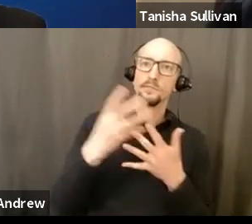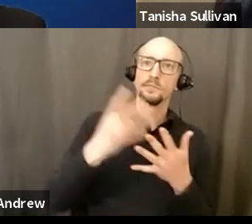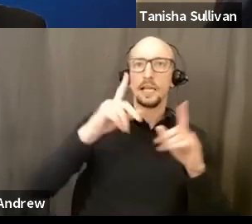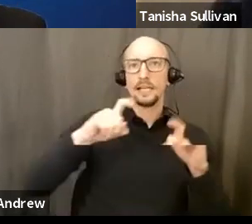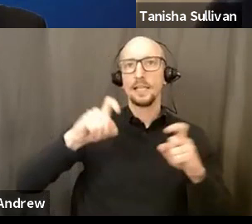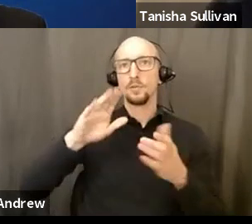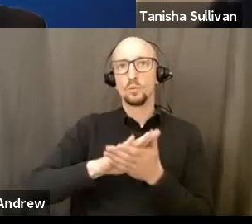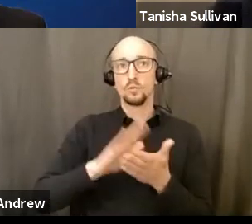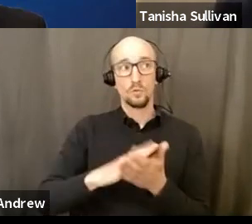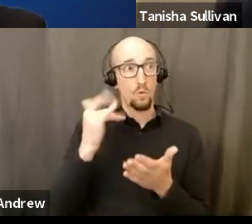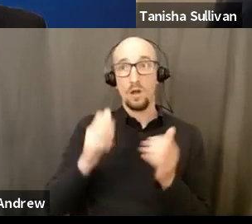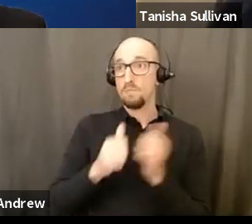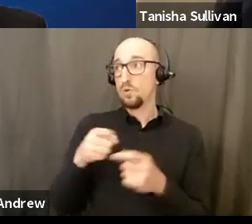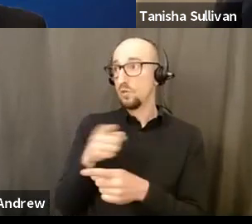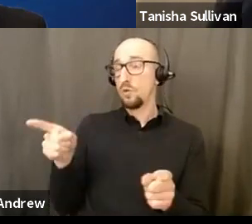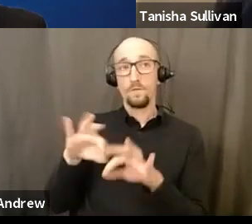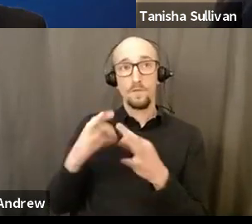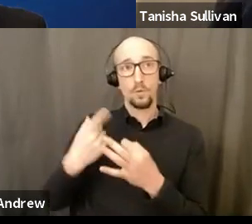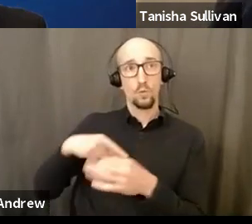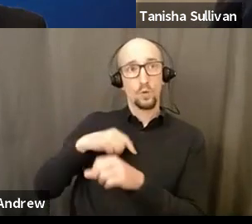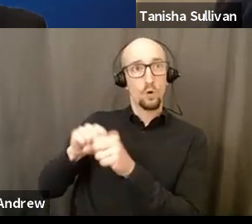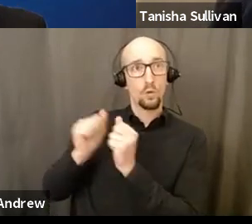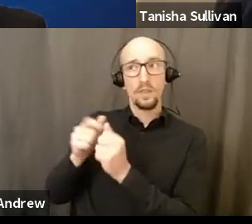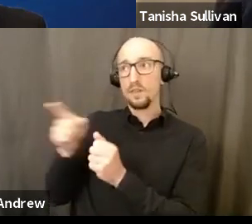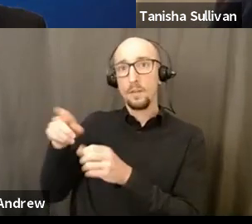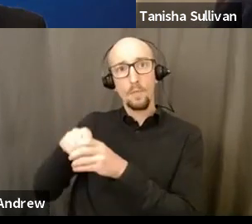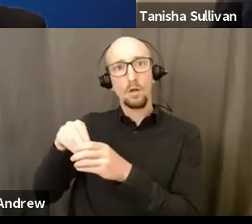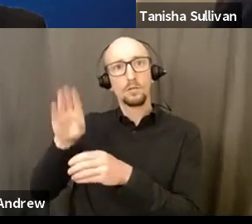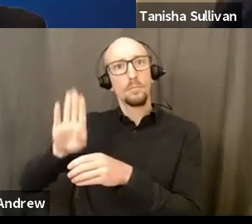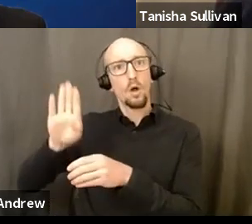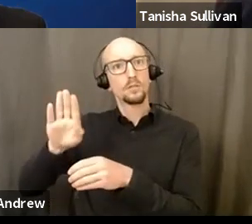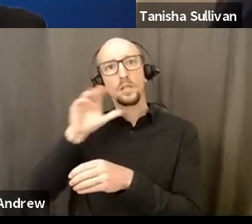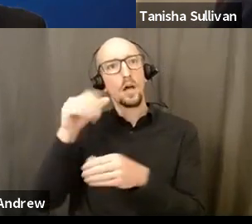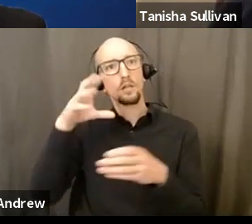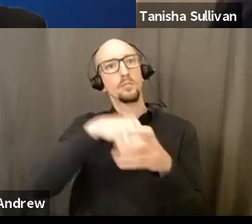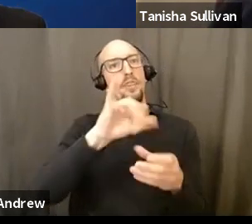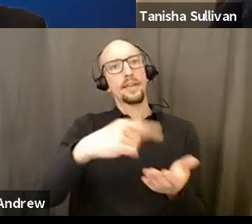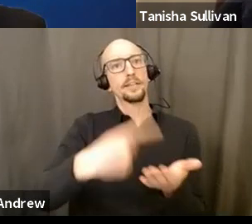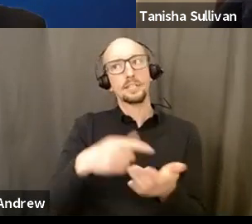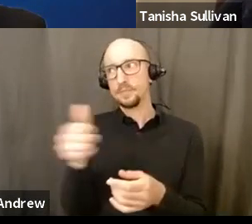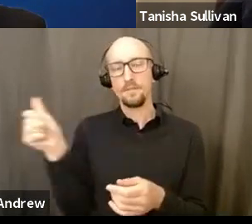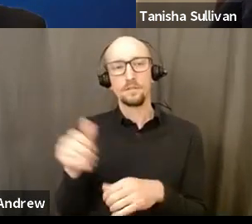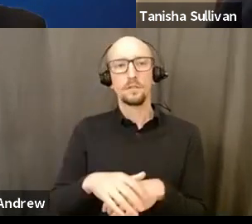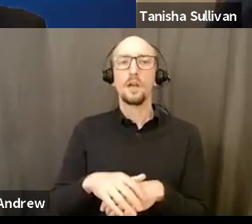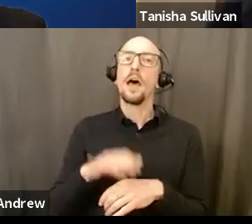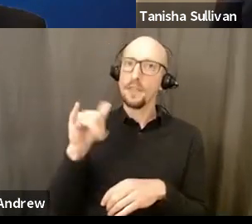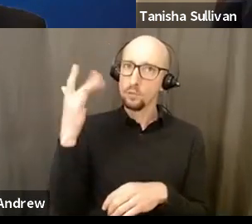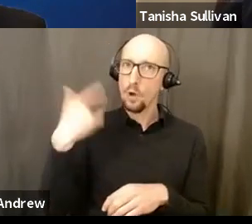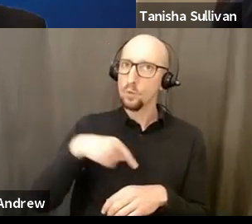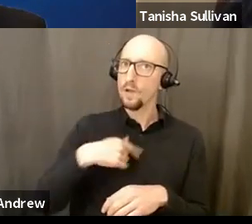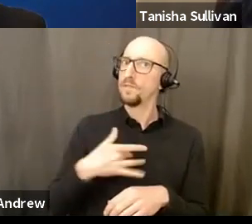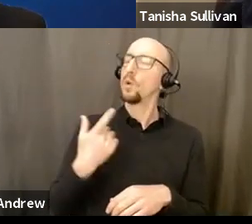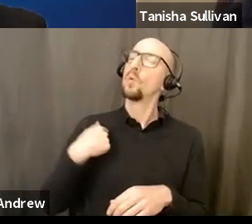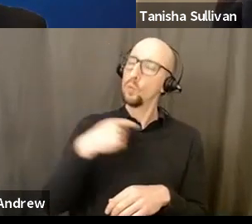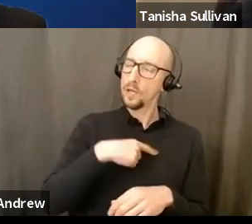because the vast majority of the families we work with in Boston aren't even part of that discussion. That, of course, is exactly why we feel we need